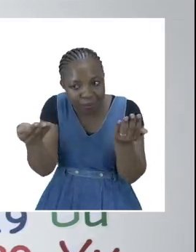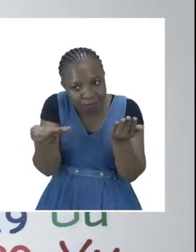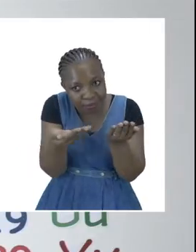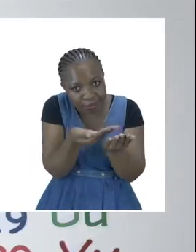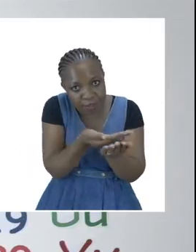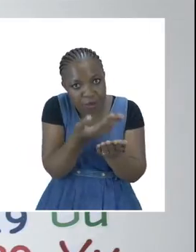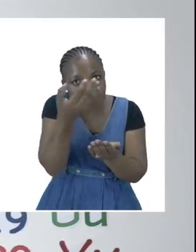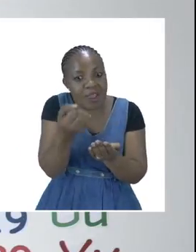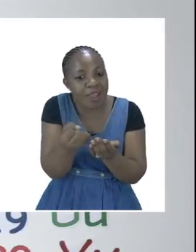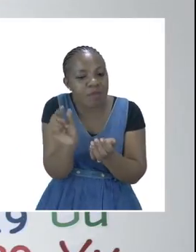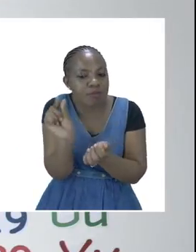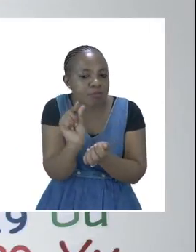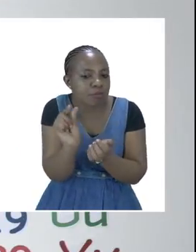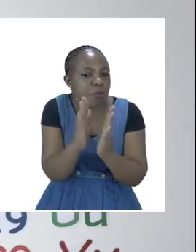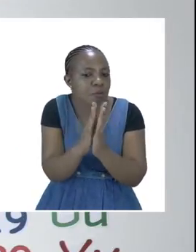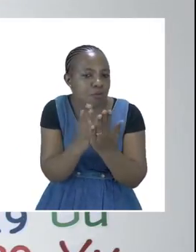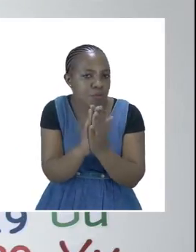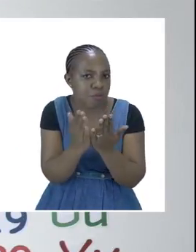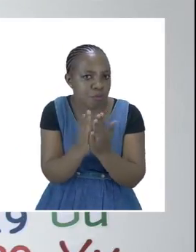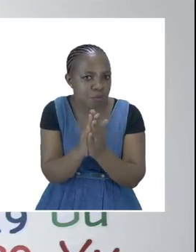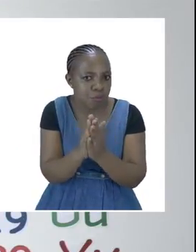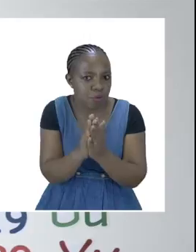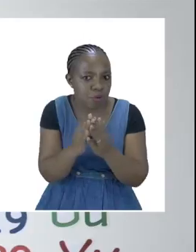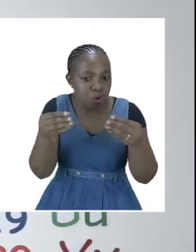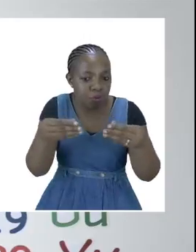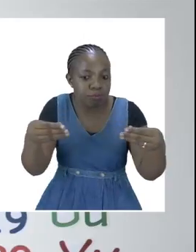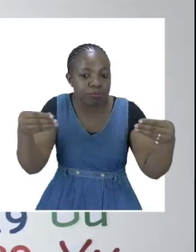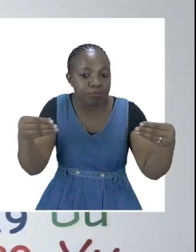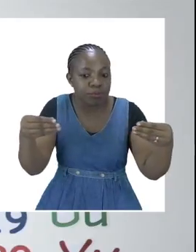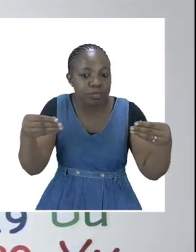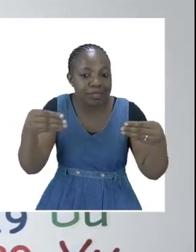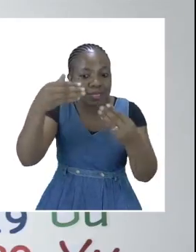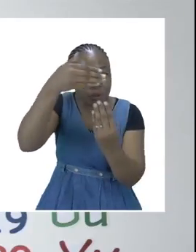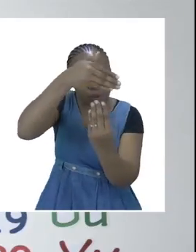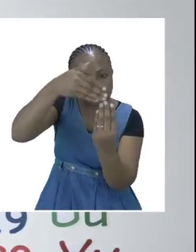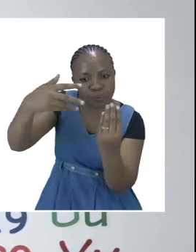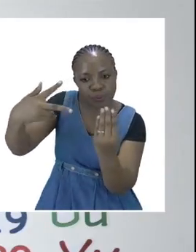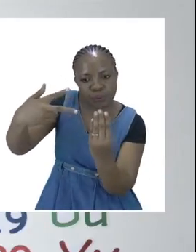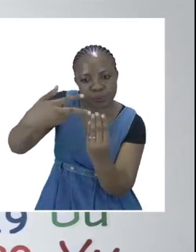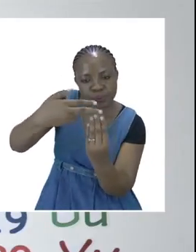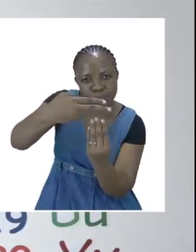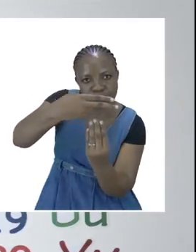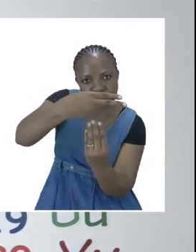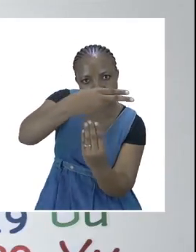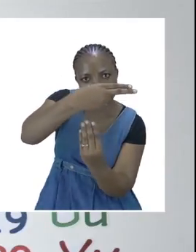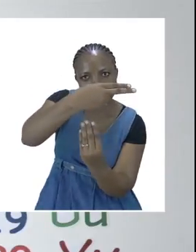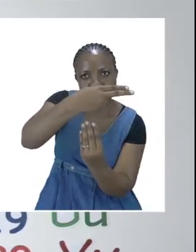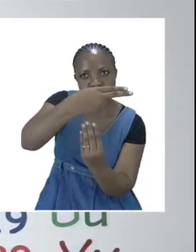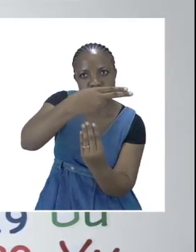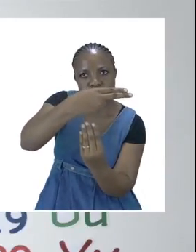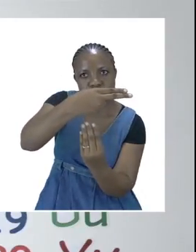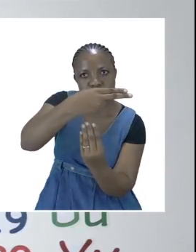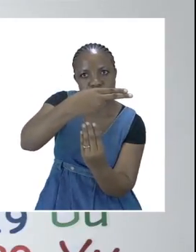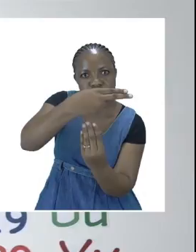of the lesson booklet. Please cut the top of the lesson booklet with a pair of scissors